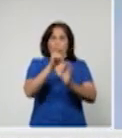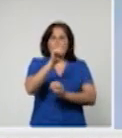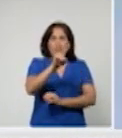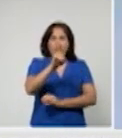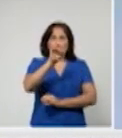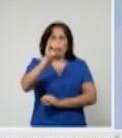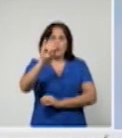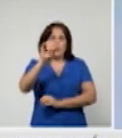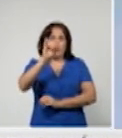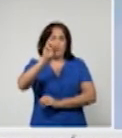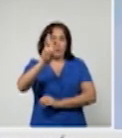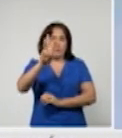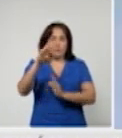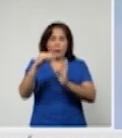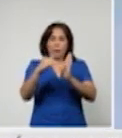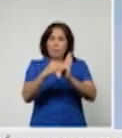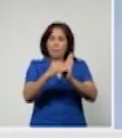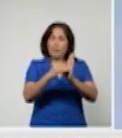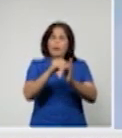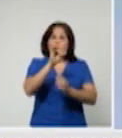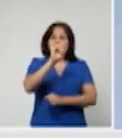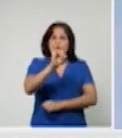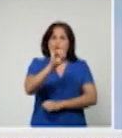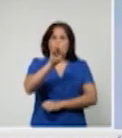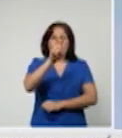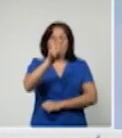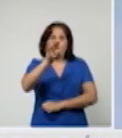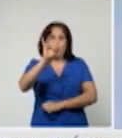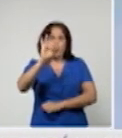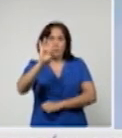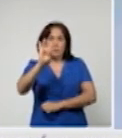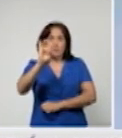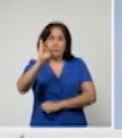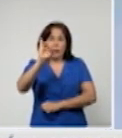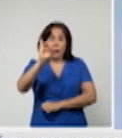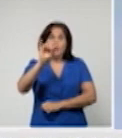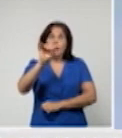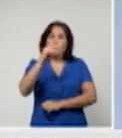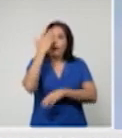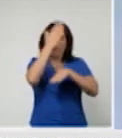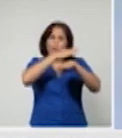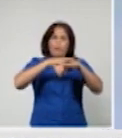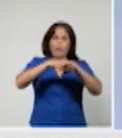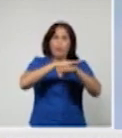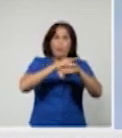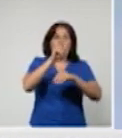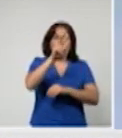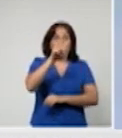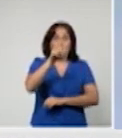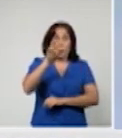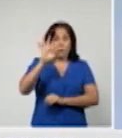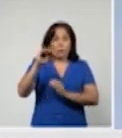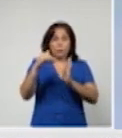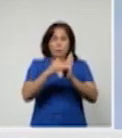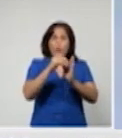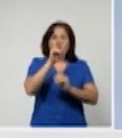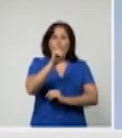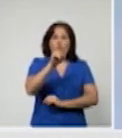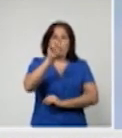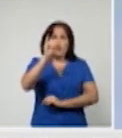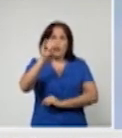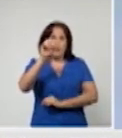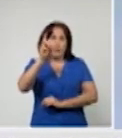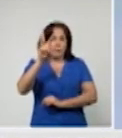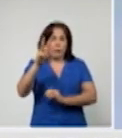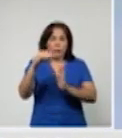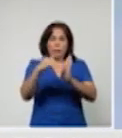same 185 countries. The total number of COVID-19 cases worldwide currently stands